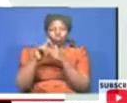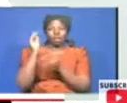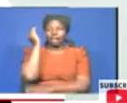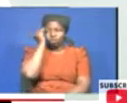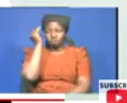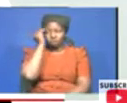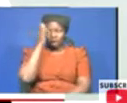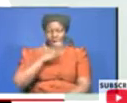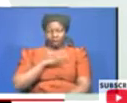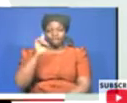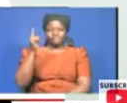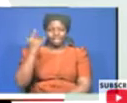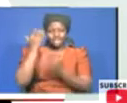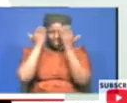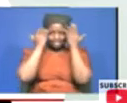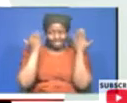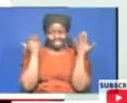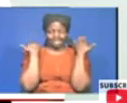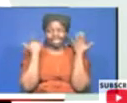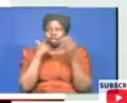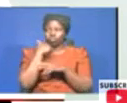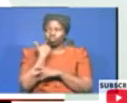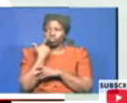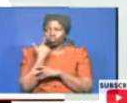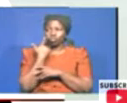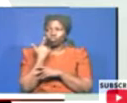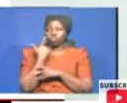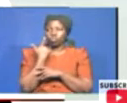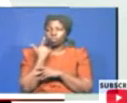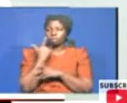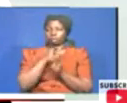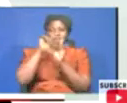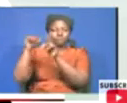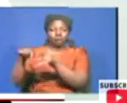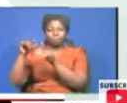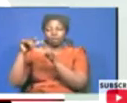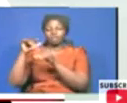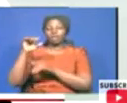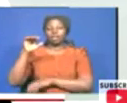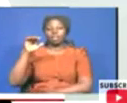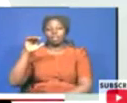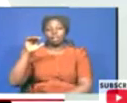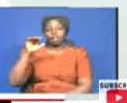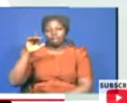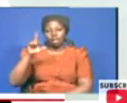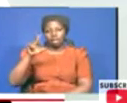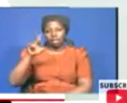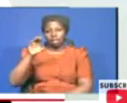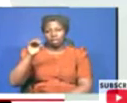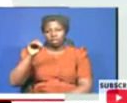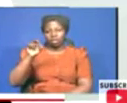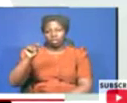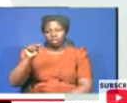our first sisters who settled in Ongatarongai, they started a primary,